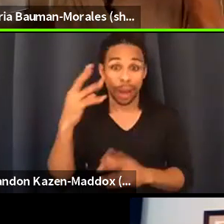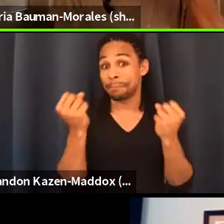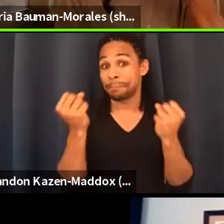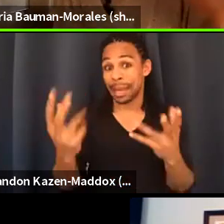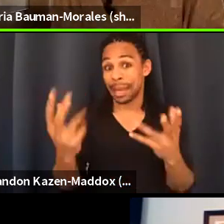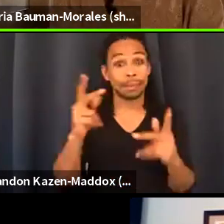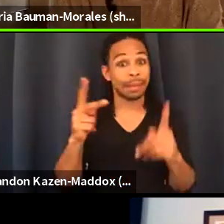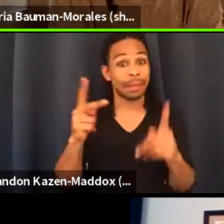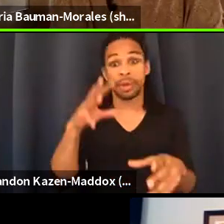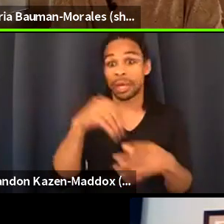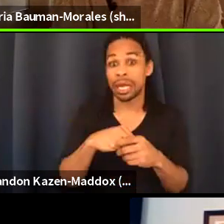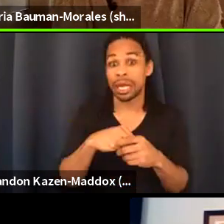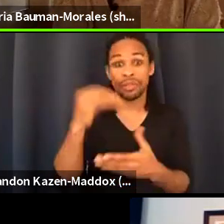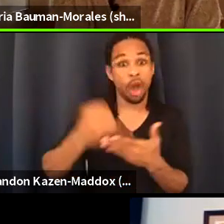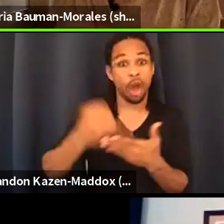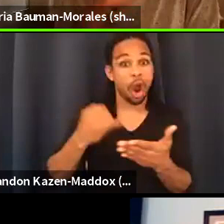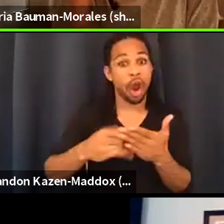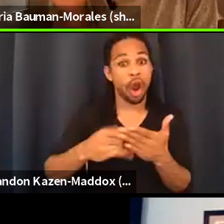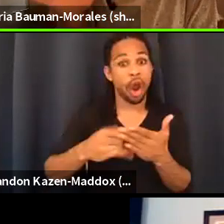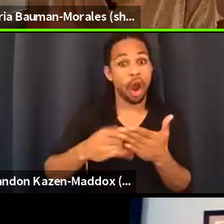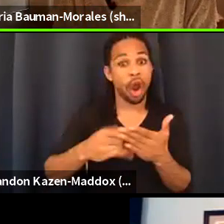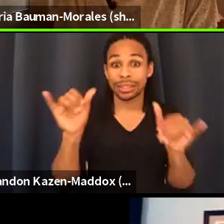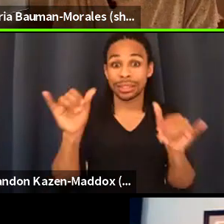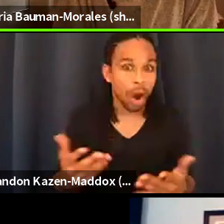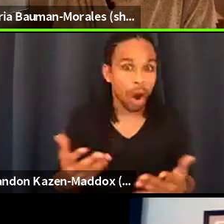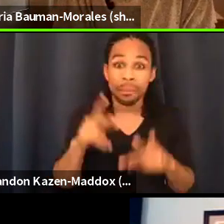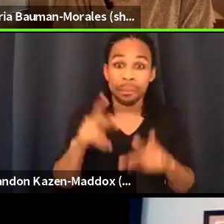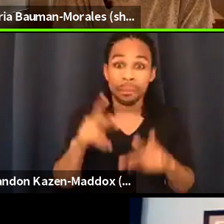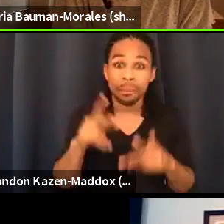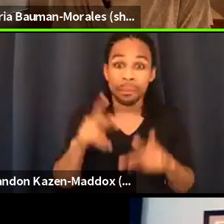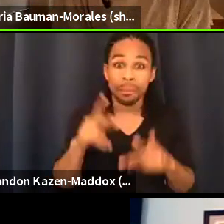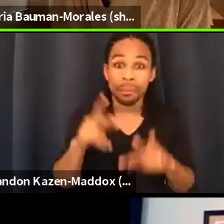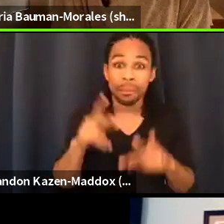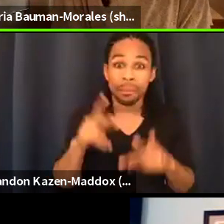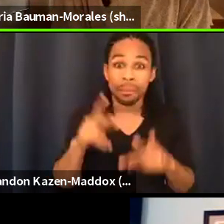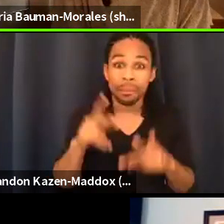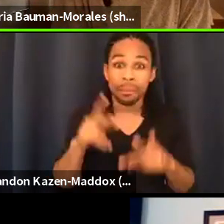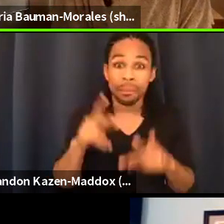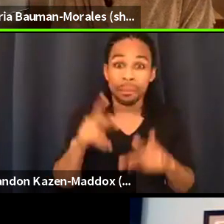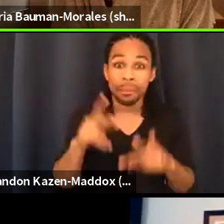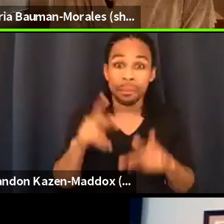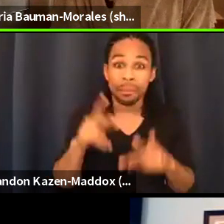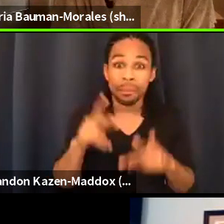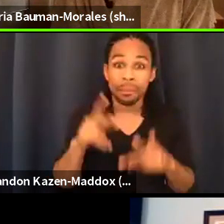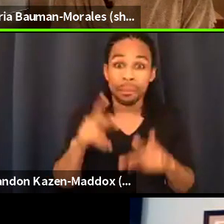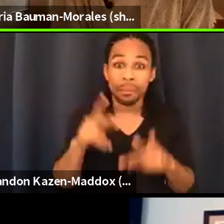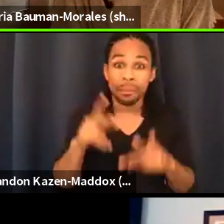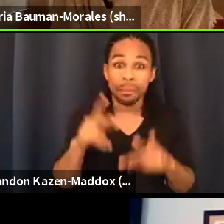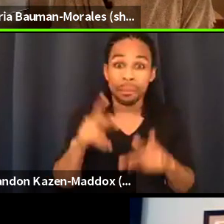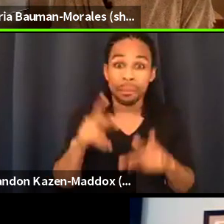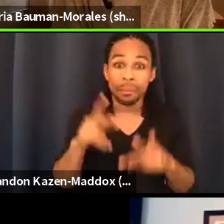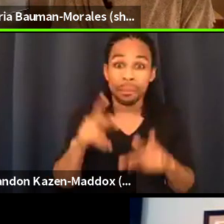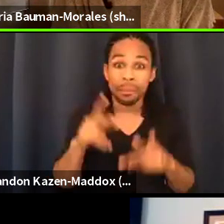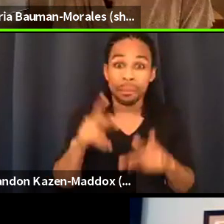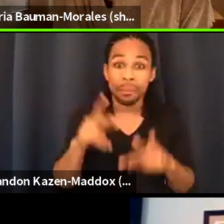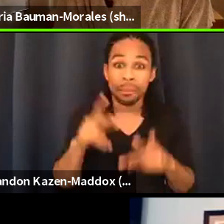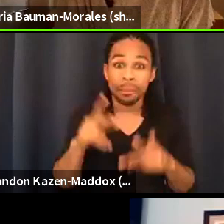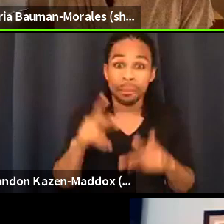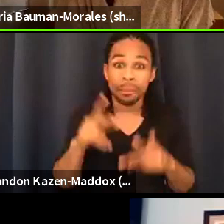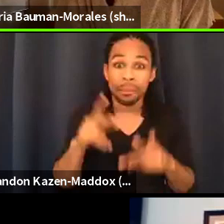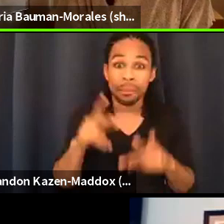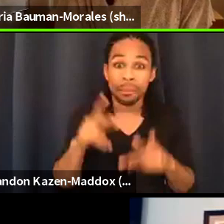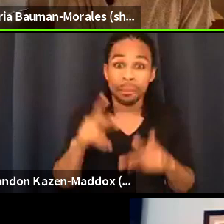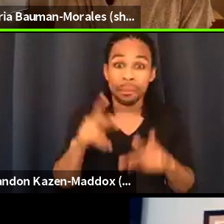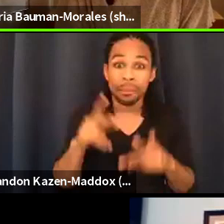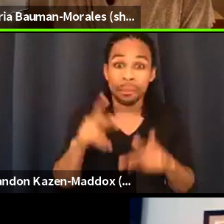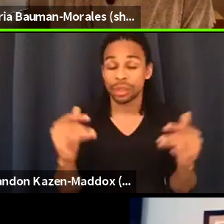first of all, will you explain force majeure for anyone who doesn't know what that term refers to? And I'm curious, because you are such a